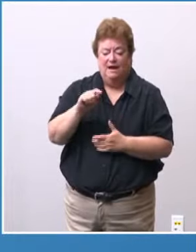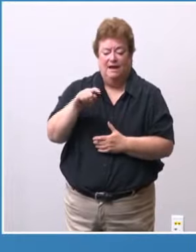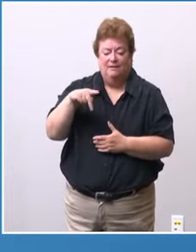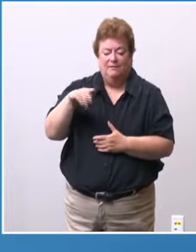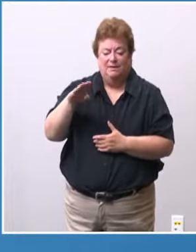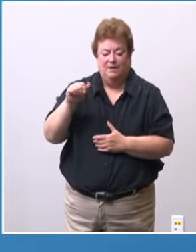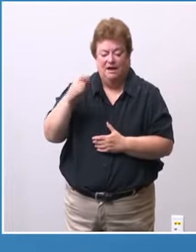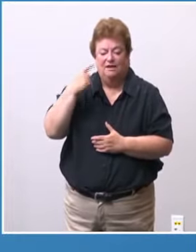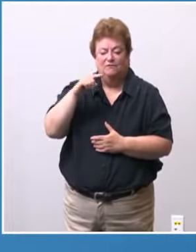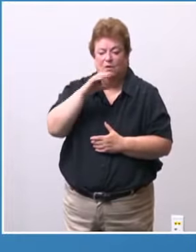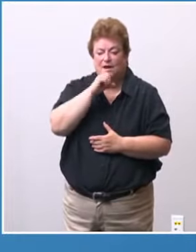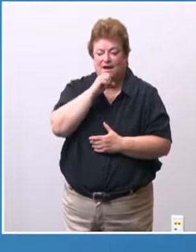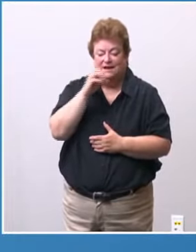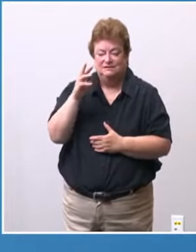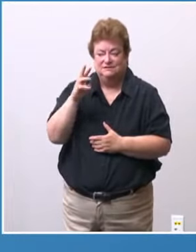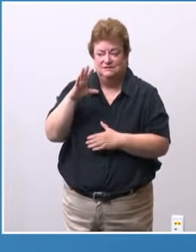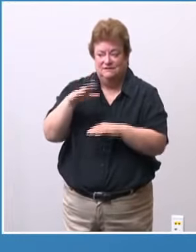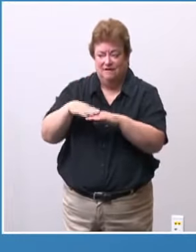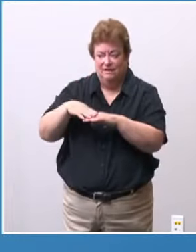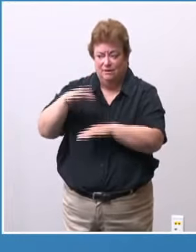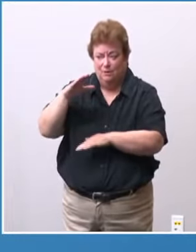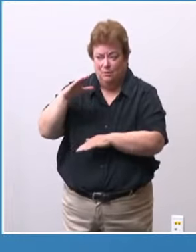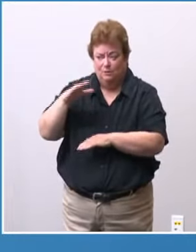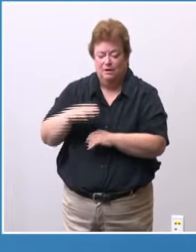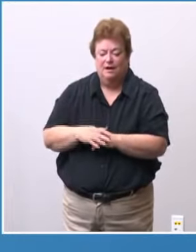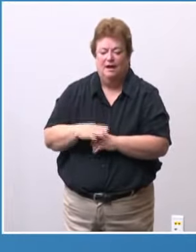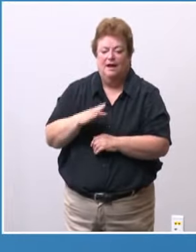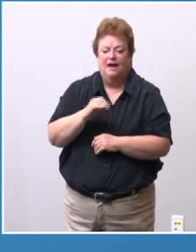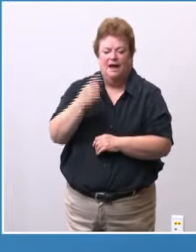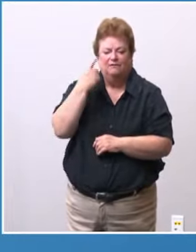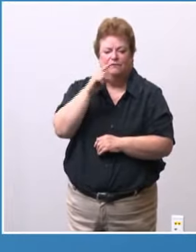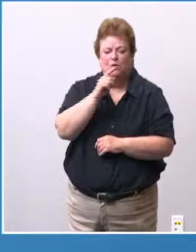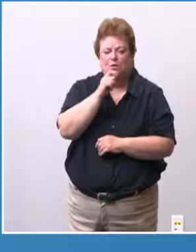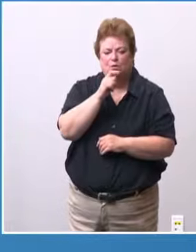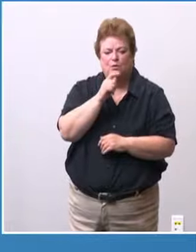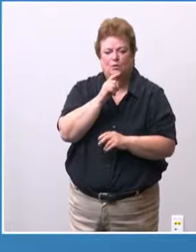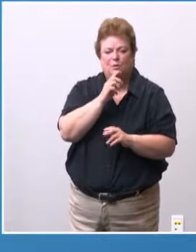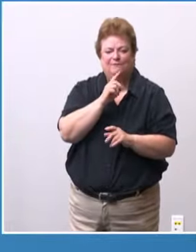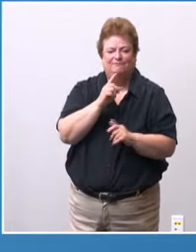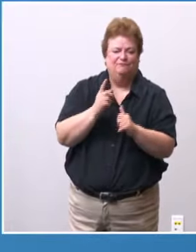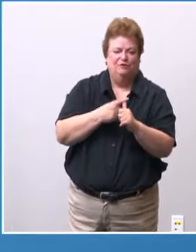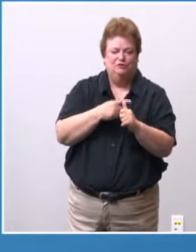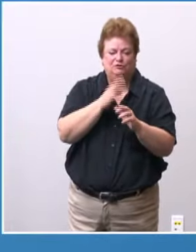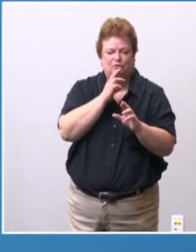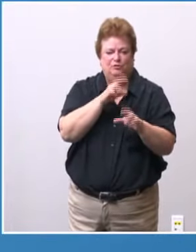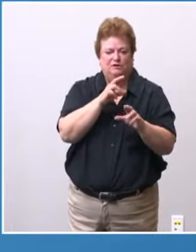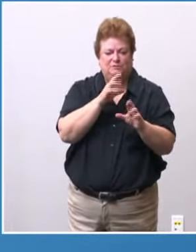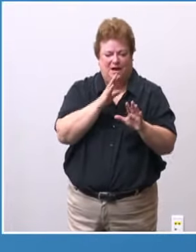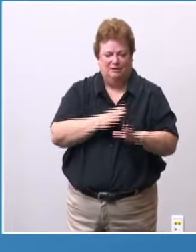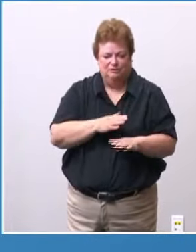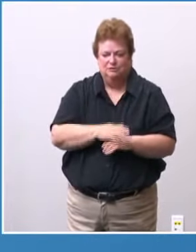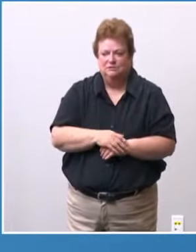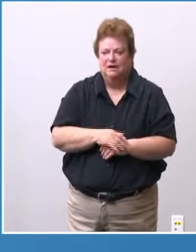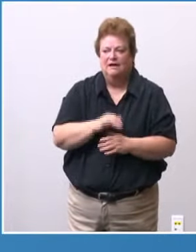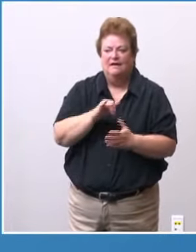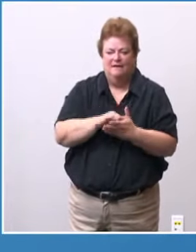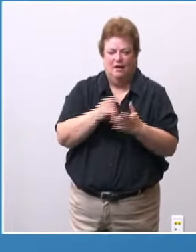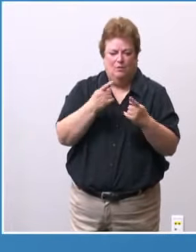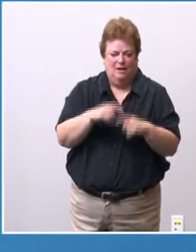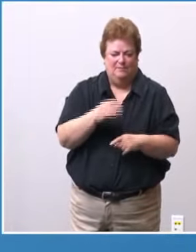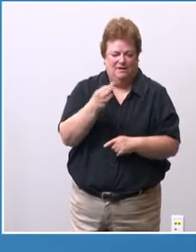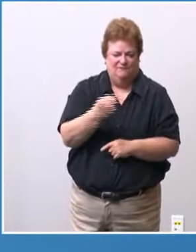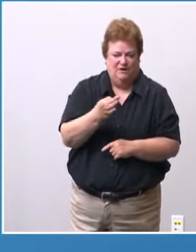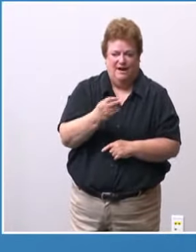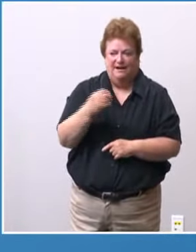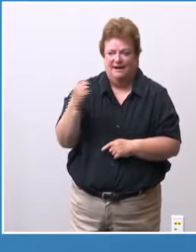for people 65 years and older and first responders. Those clinics are tomorrow and Friday. The